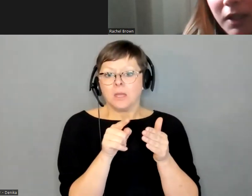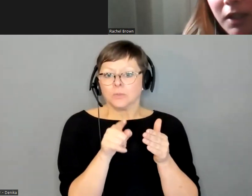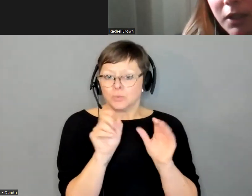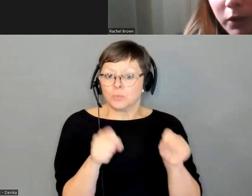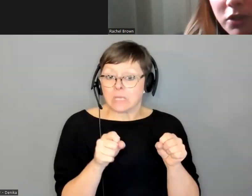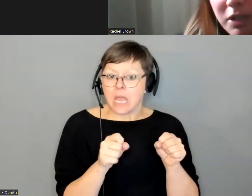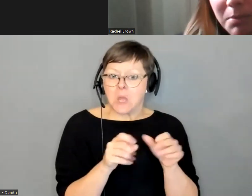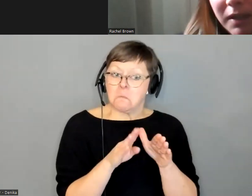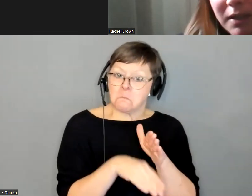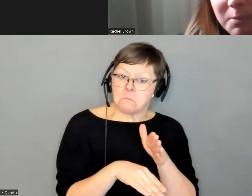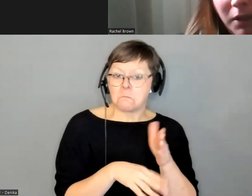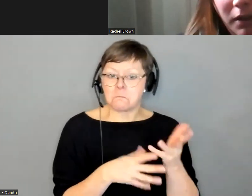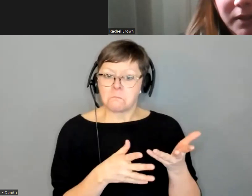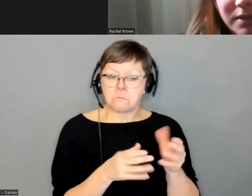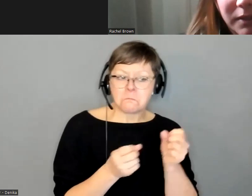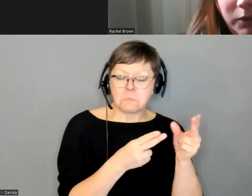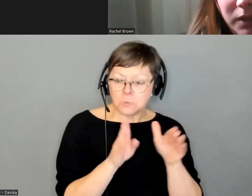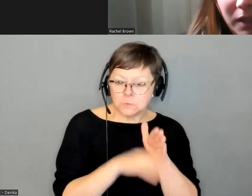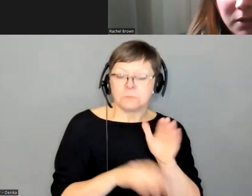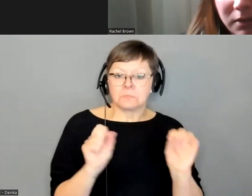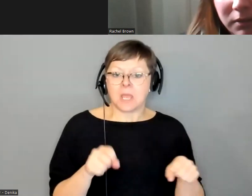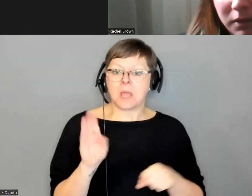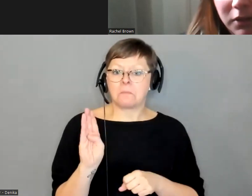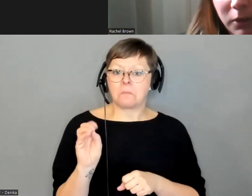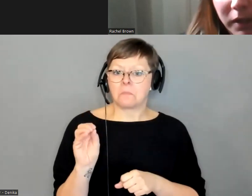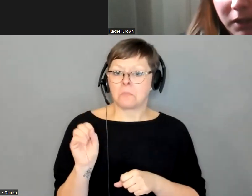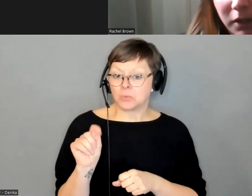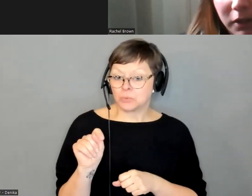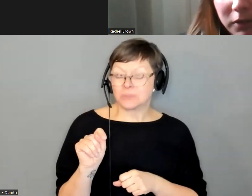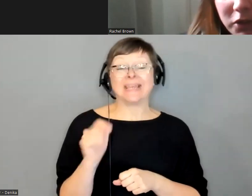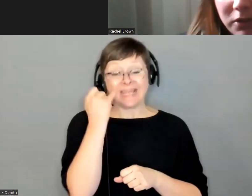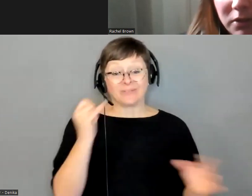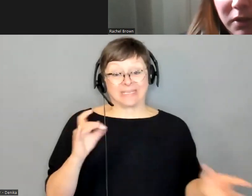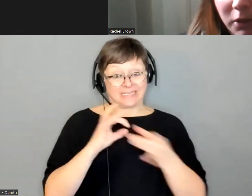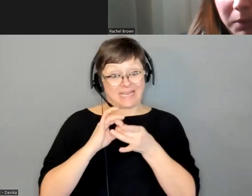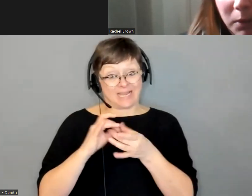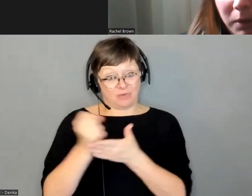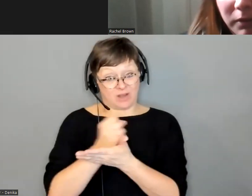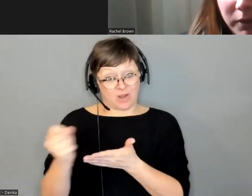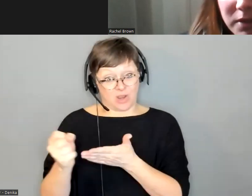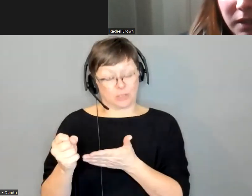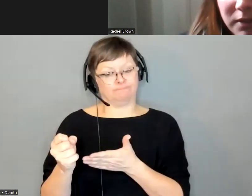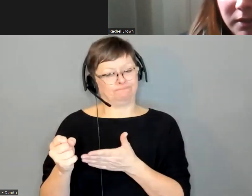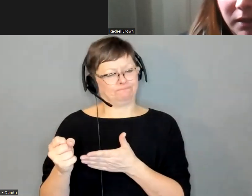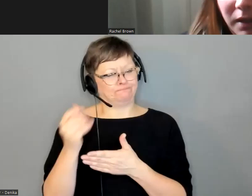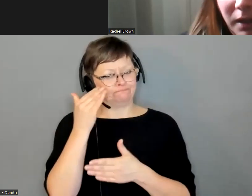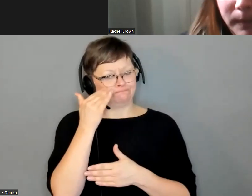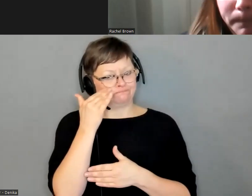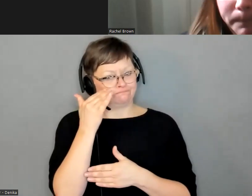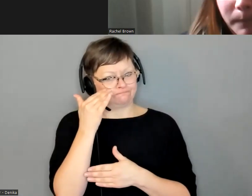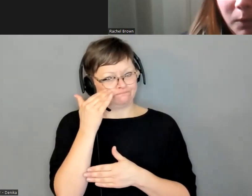like good cheap things, but obviously if you connect your credit card, just, be aware of those things